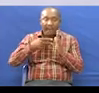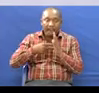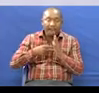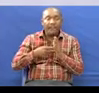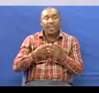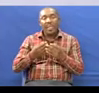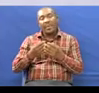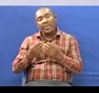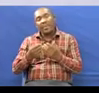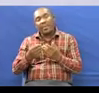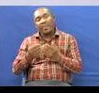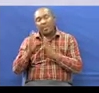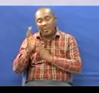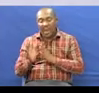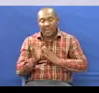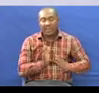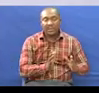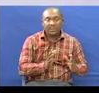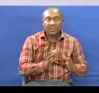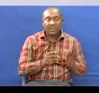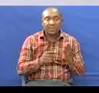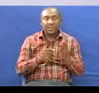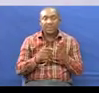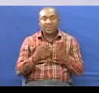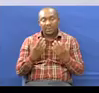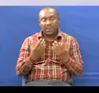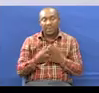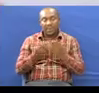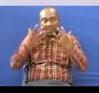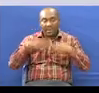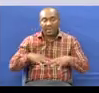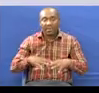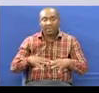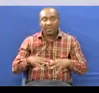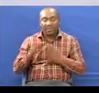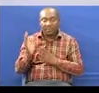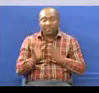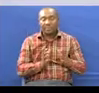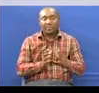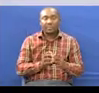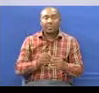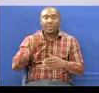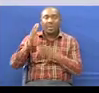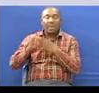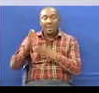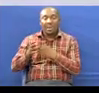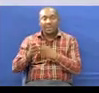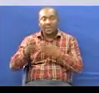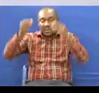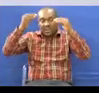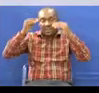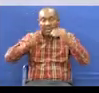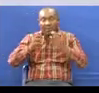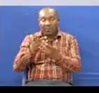planning techniques and other mechanisms of controlling populations. And the last ones, but not least,